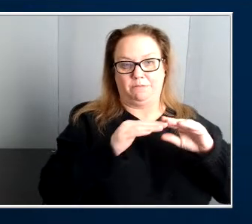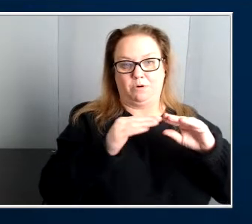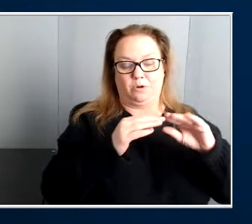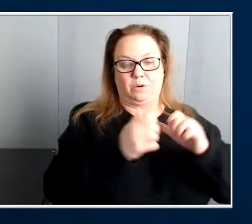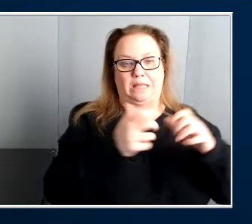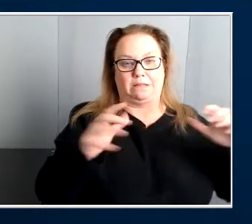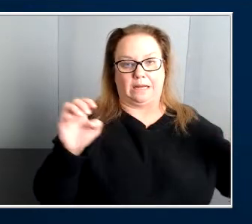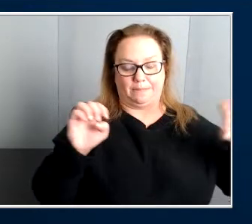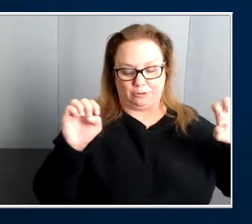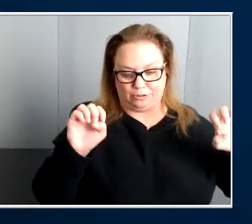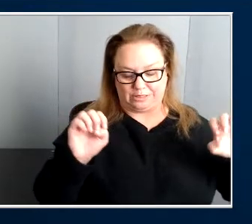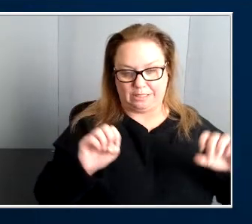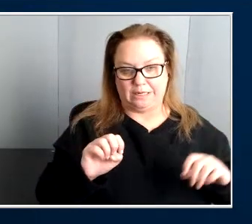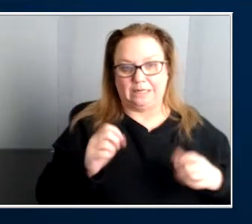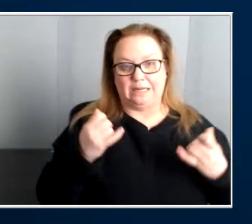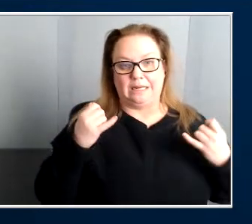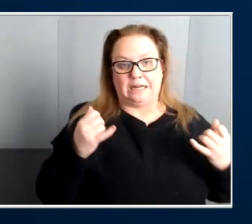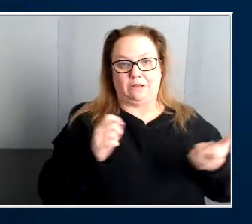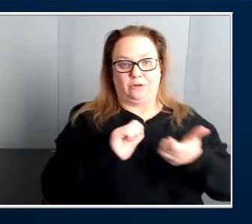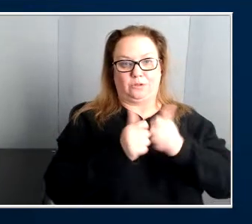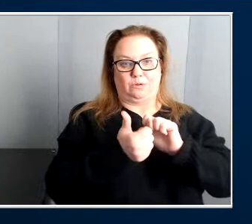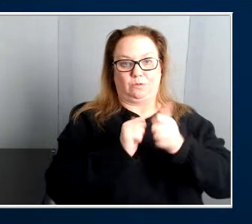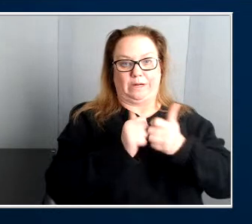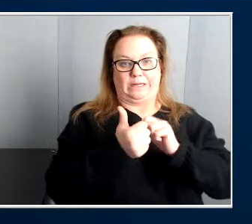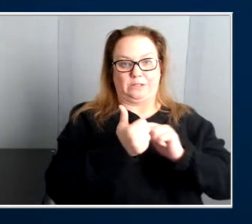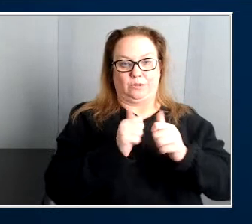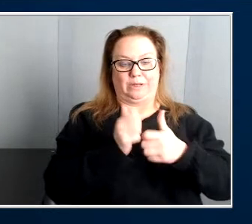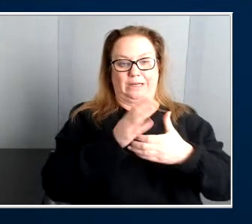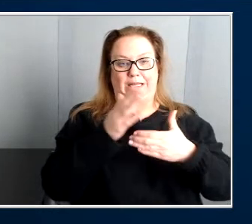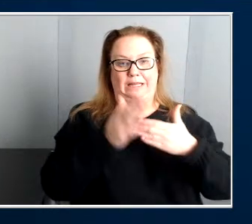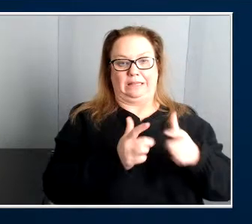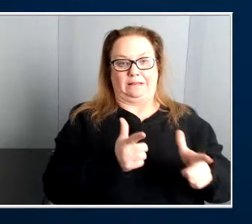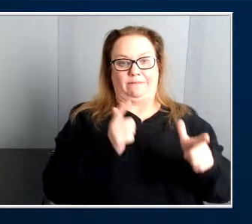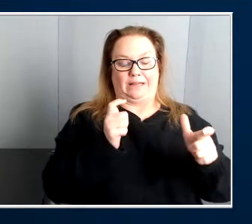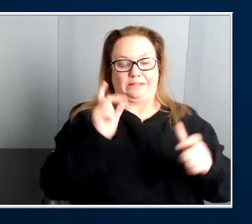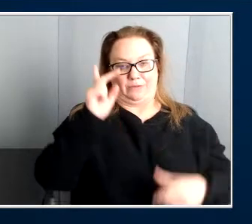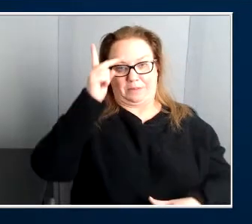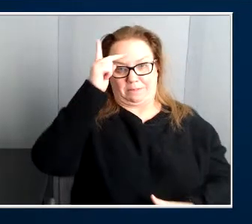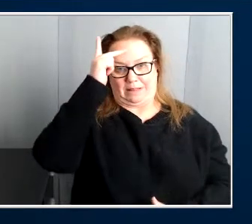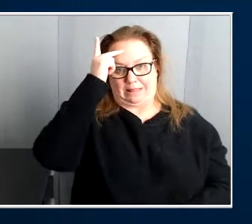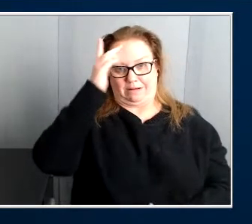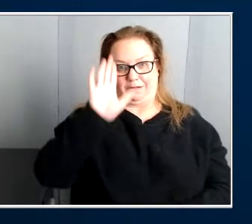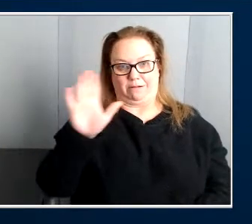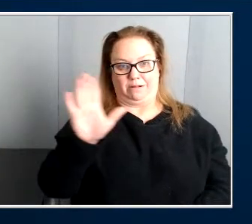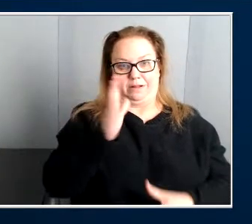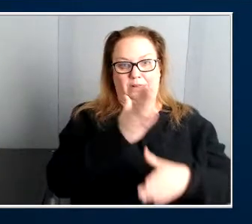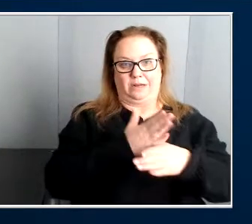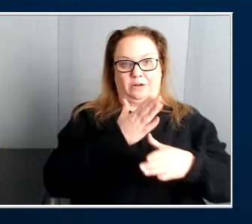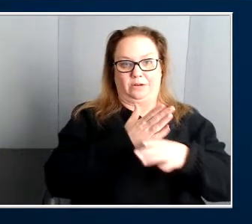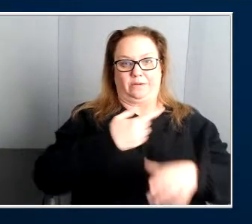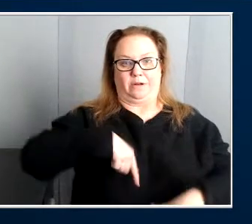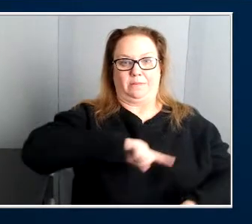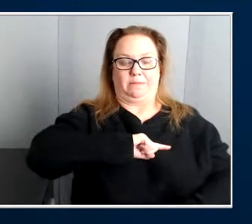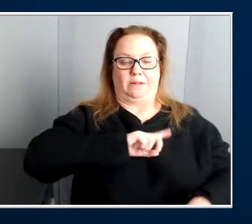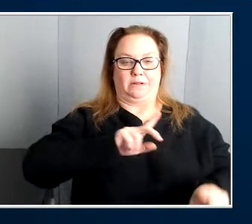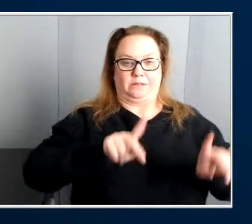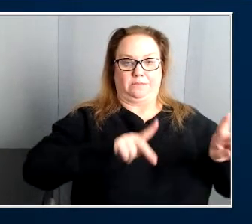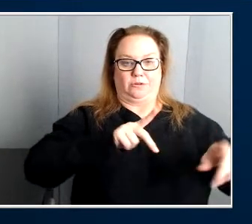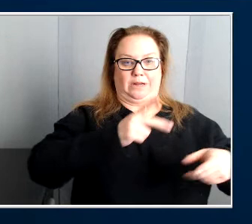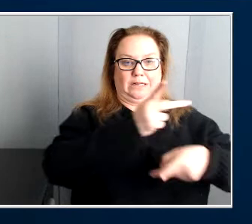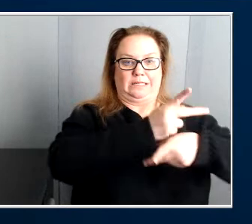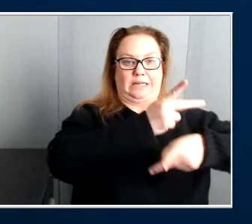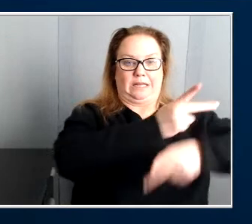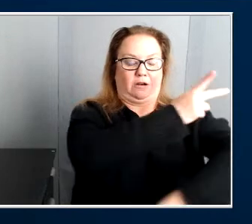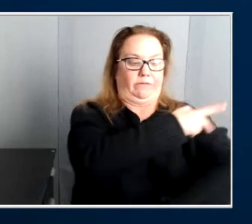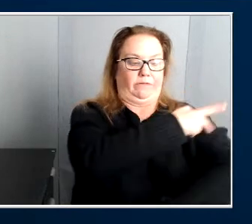thing, now there's a race to see who can end it the fastest from the politicos. It's a little annoying for those of us trying to take care of patients because we still have